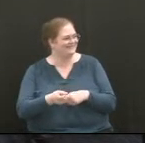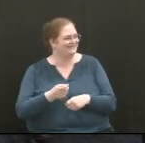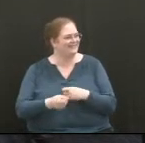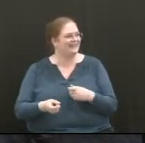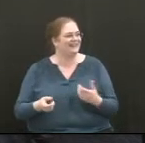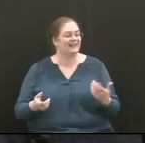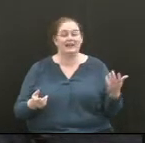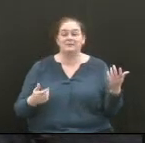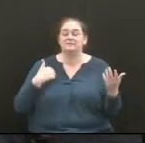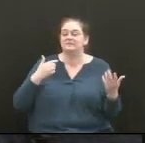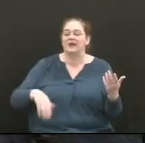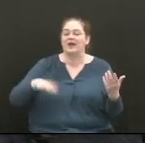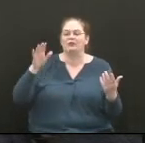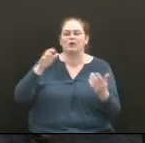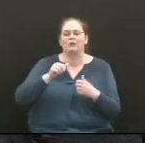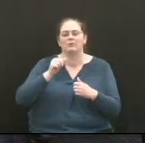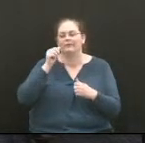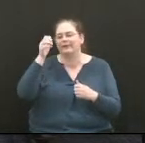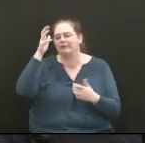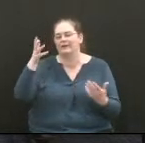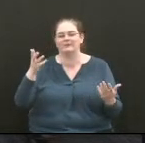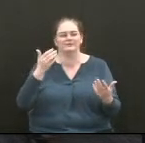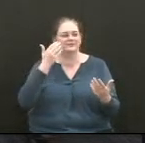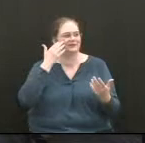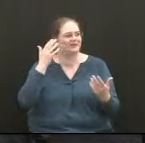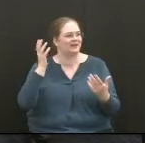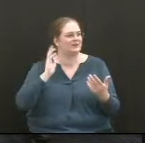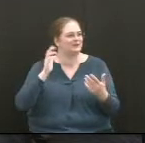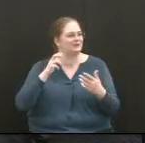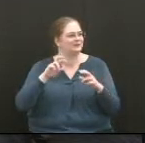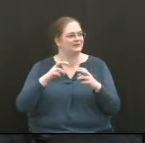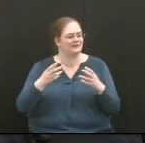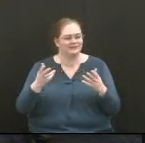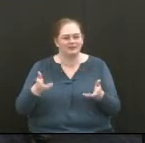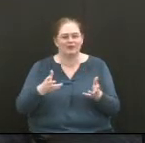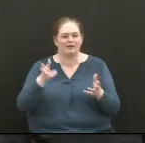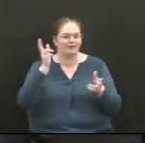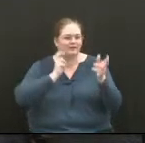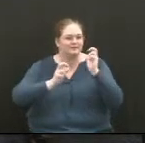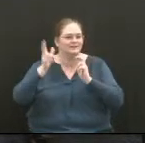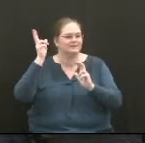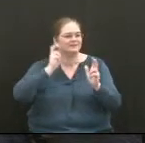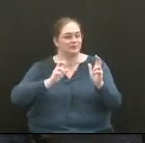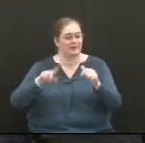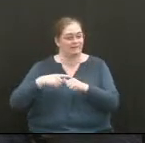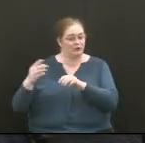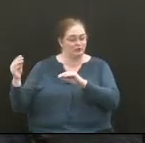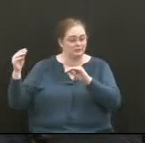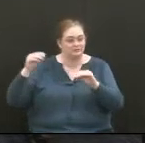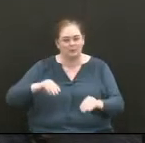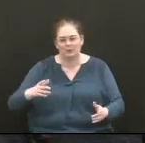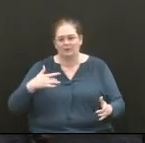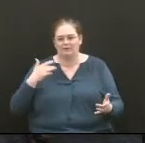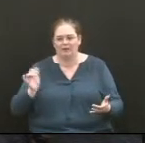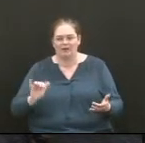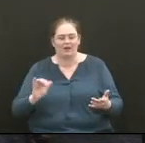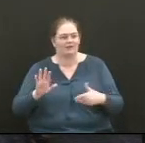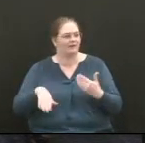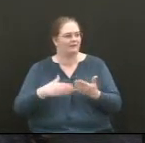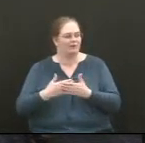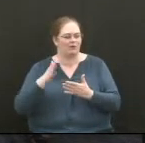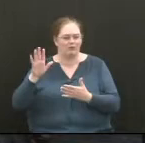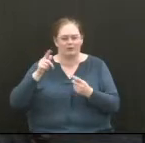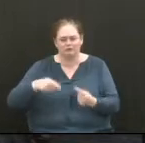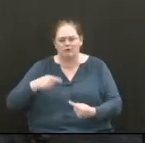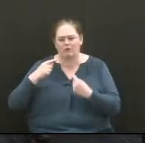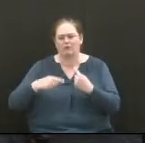family. So I grew up with my grandparents, and I used to sit around and listen to when they first came over here, of all the